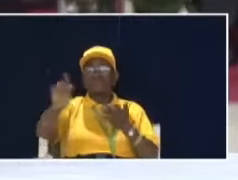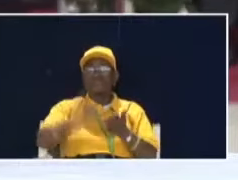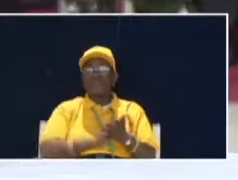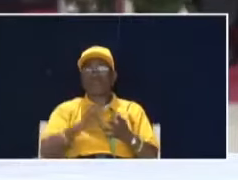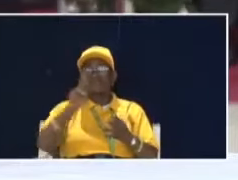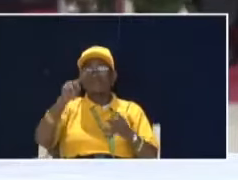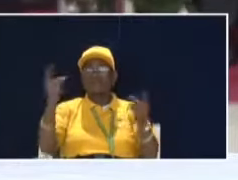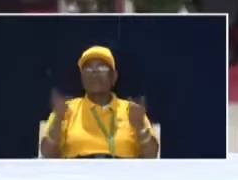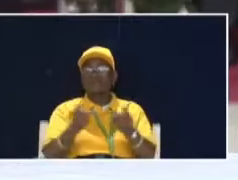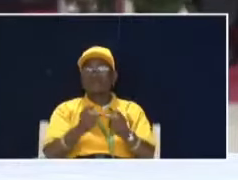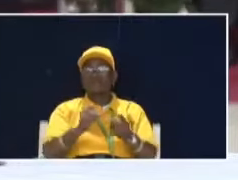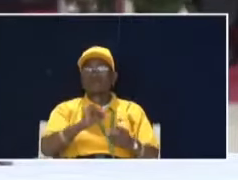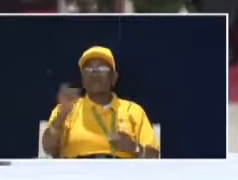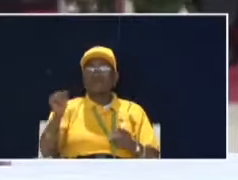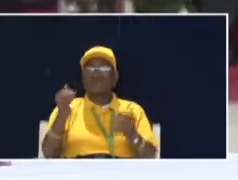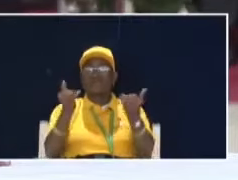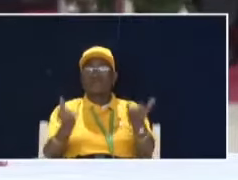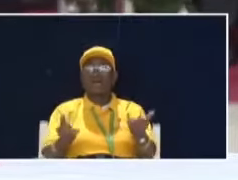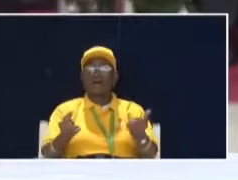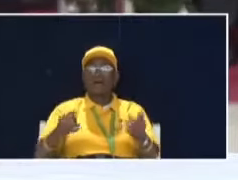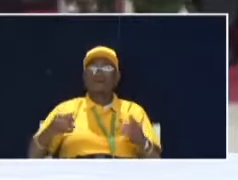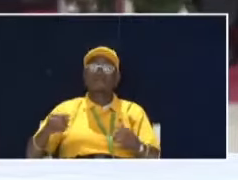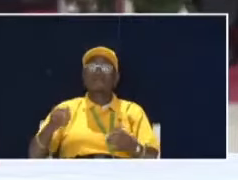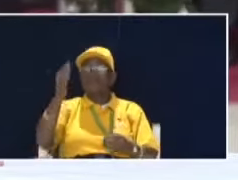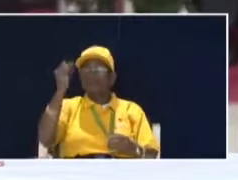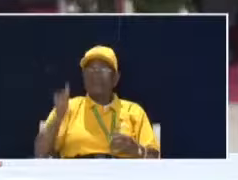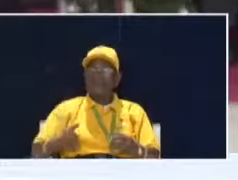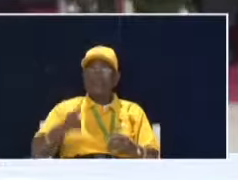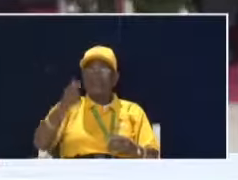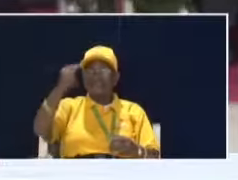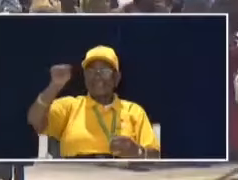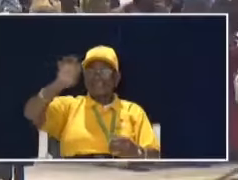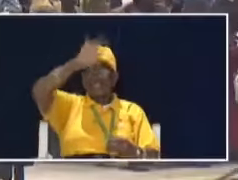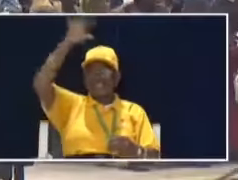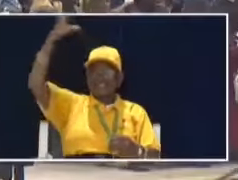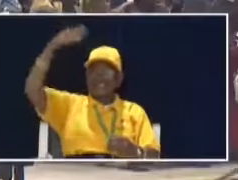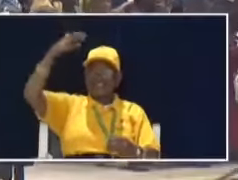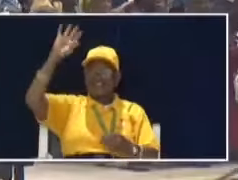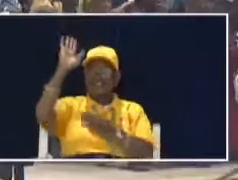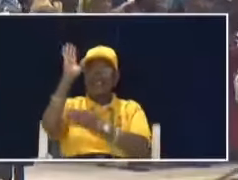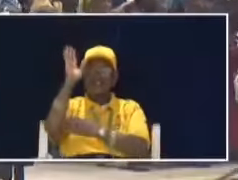And now, by the grace of God, we are on the mountaintop.